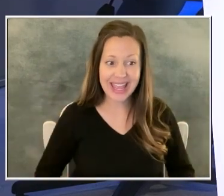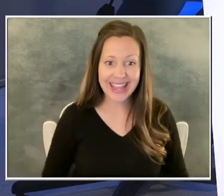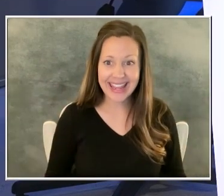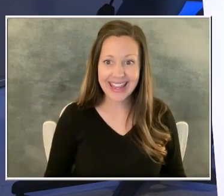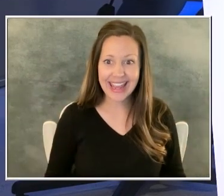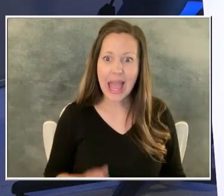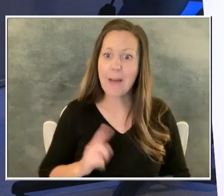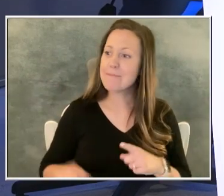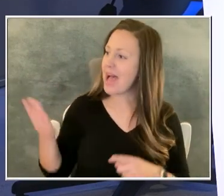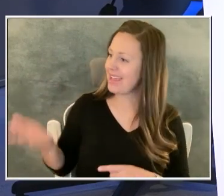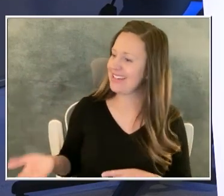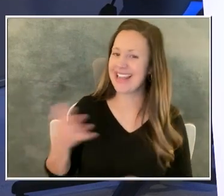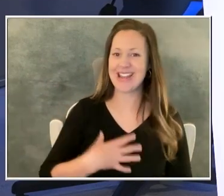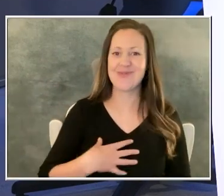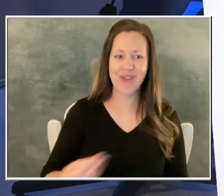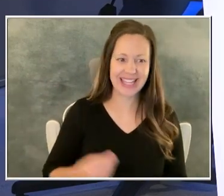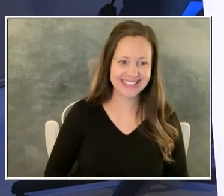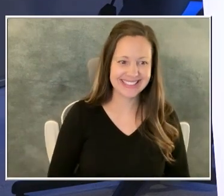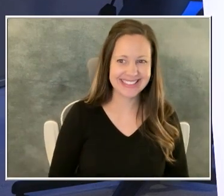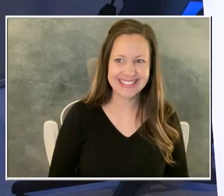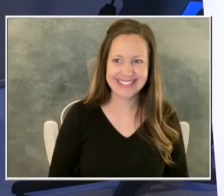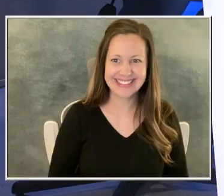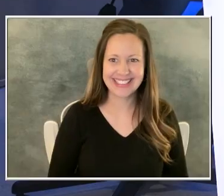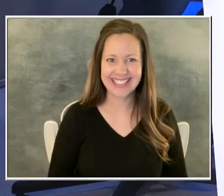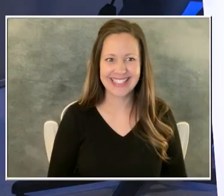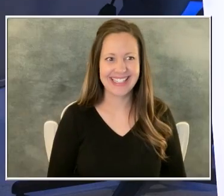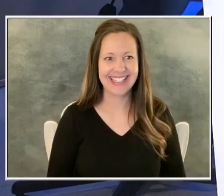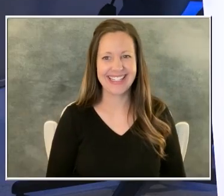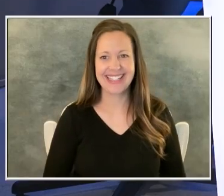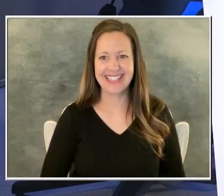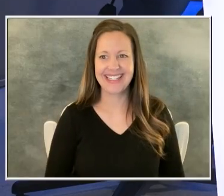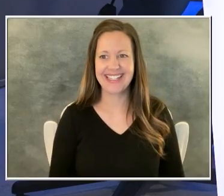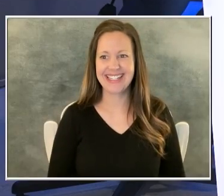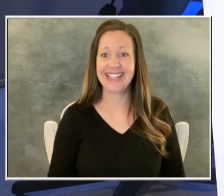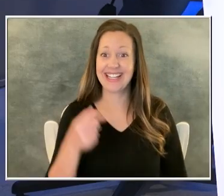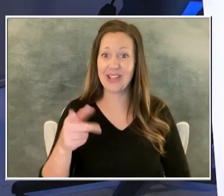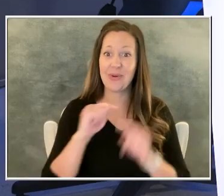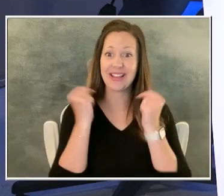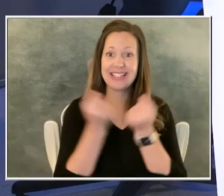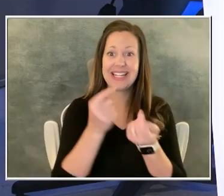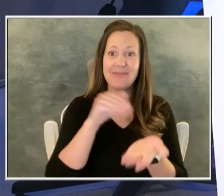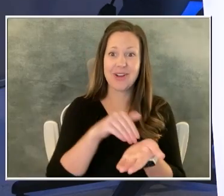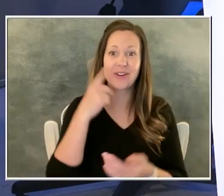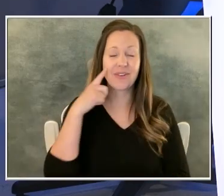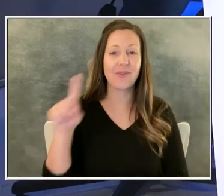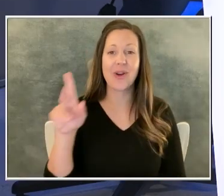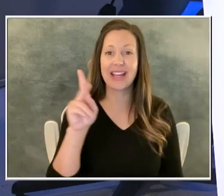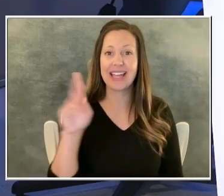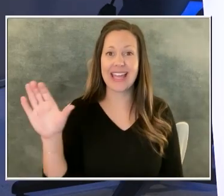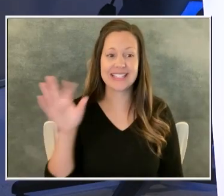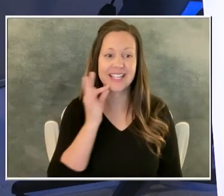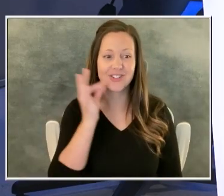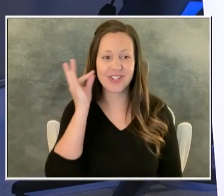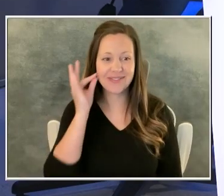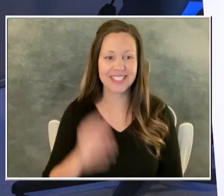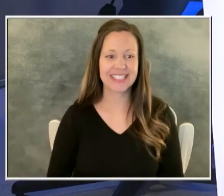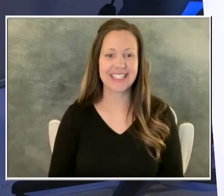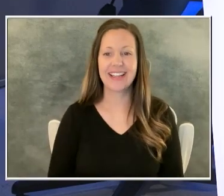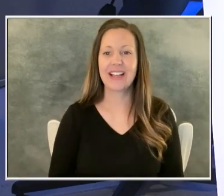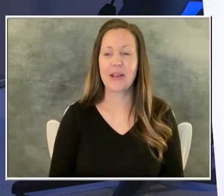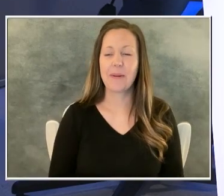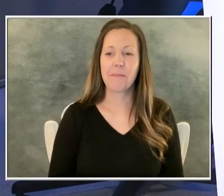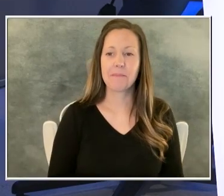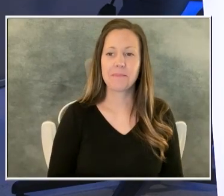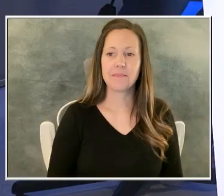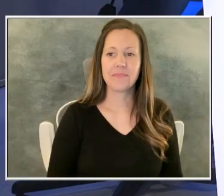white. Yes, While you, of course, are a team physician for the Kansas City Chiefs, and we can't let you go without just